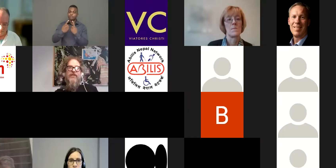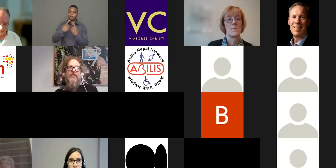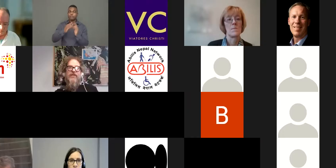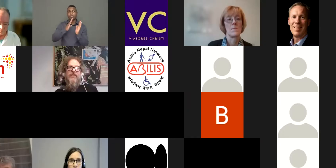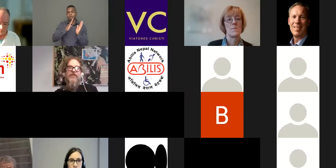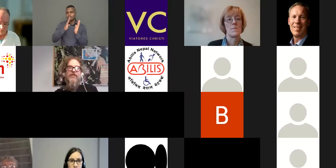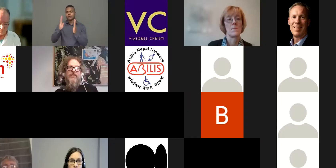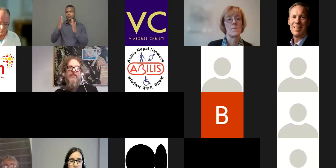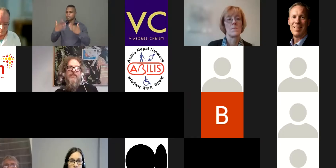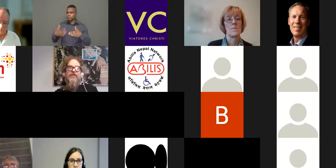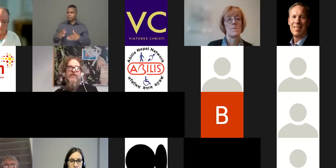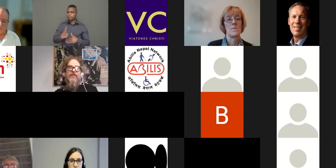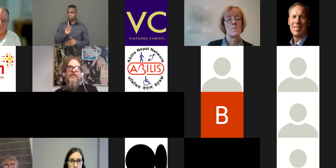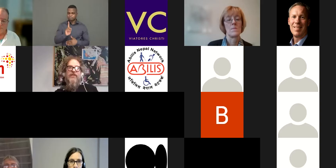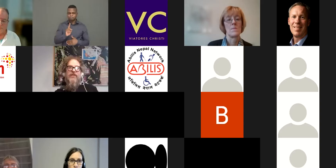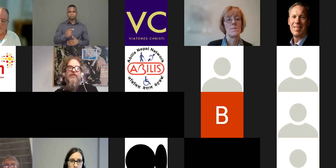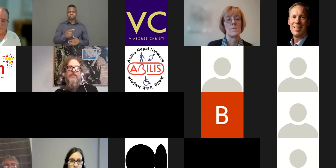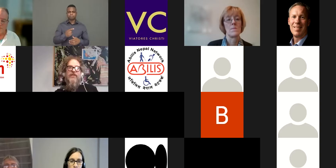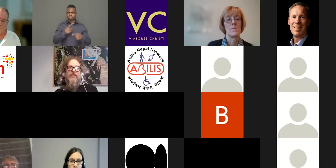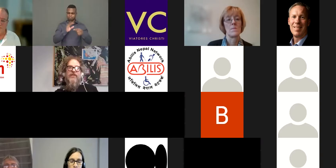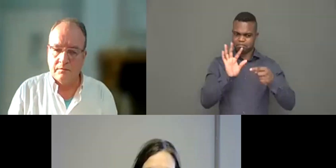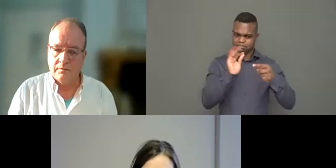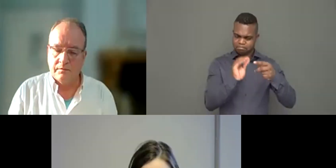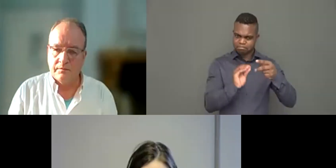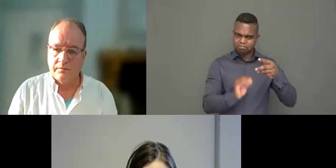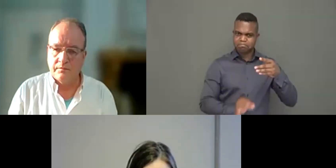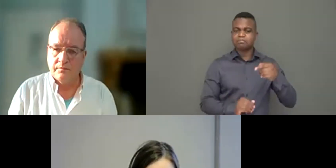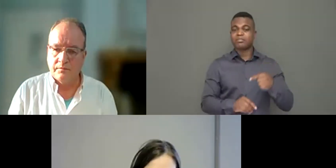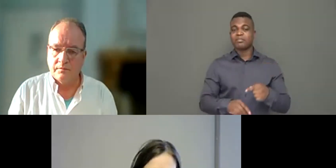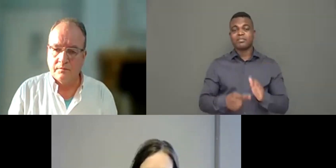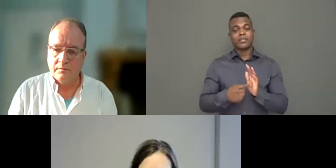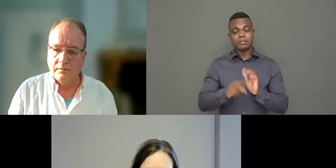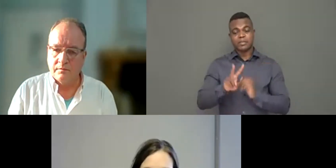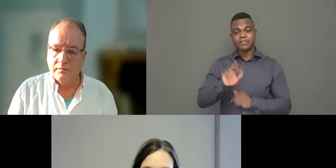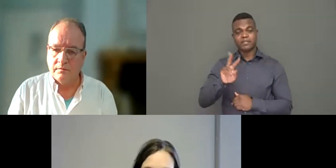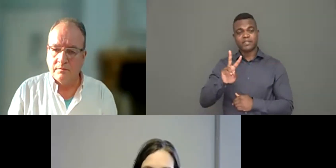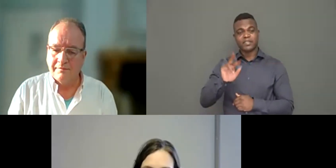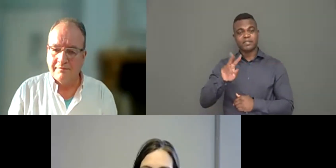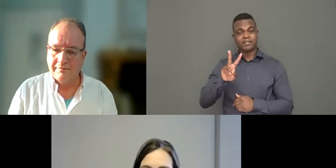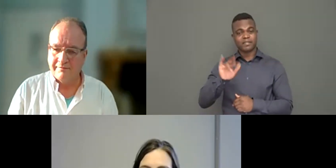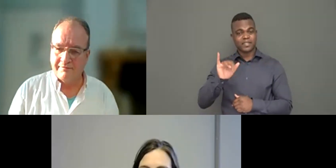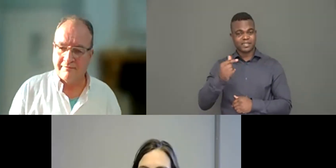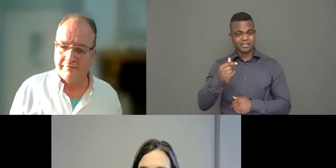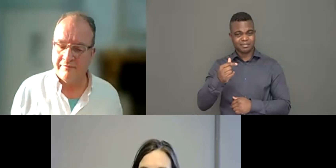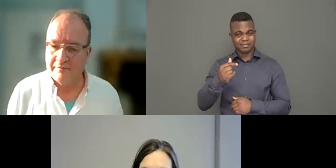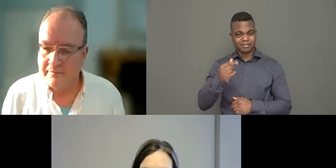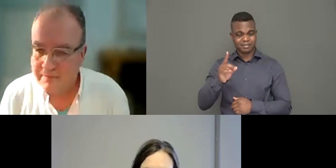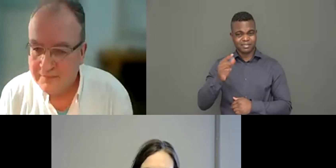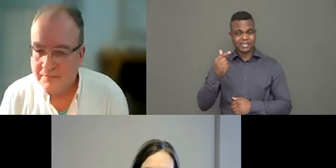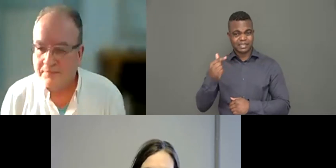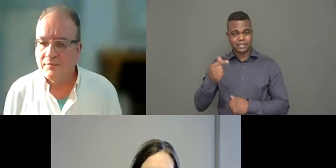great experience for Cbn Ireland to work with all our partners on this. And I was writing furiously there as the panel were